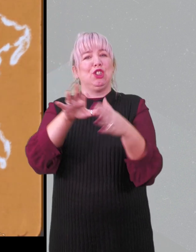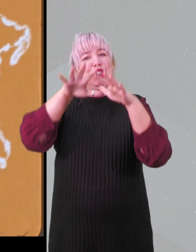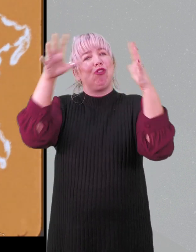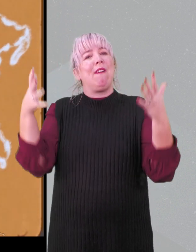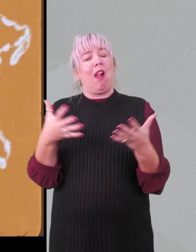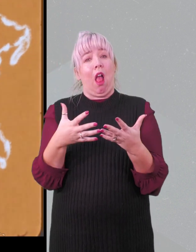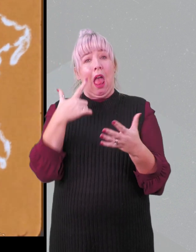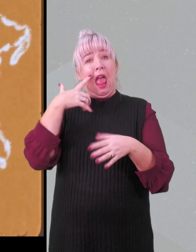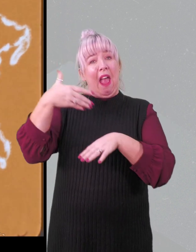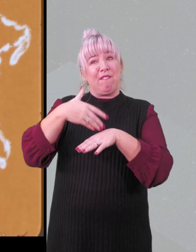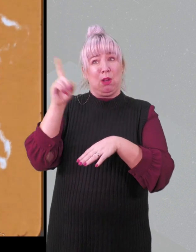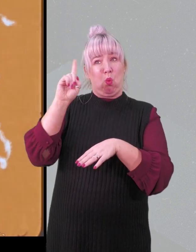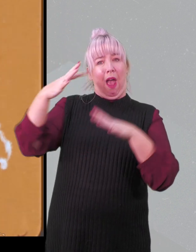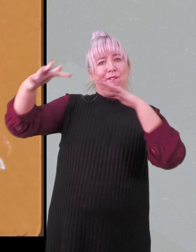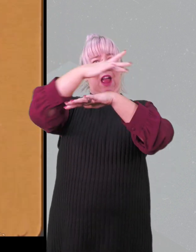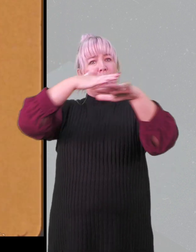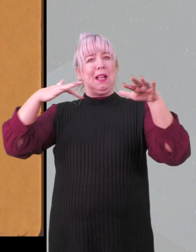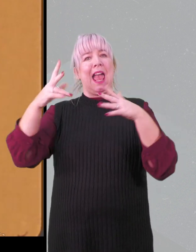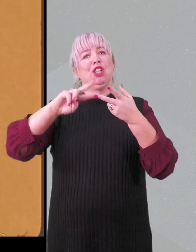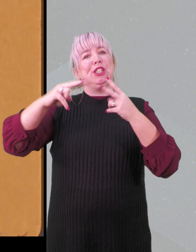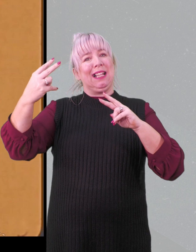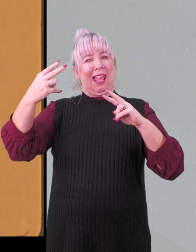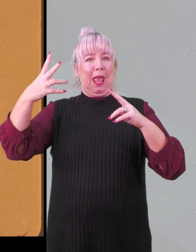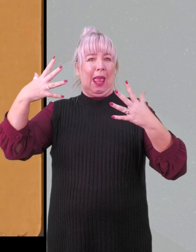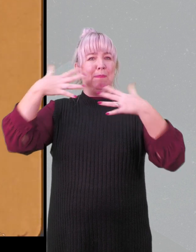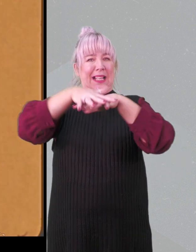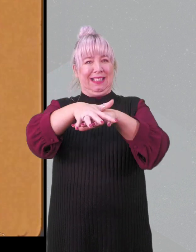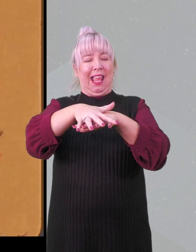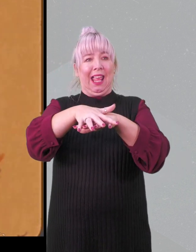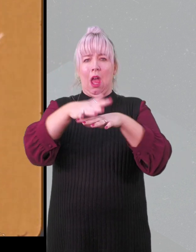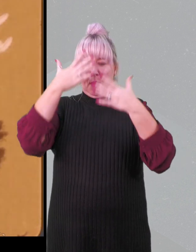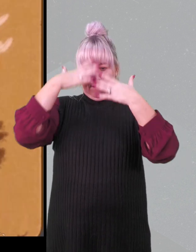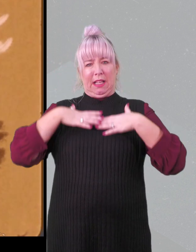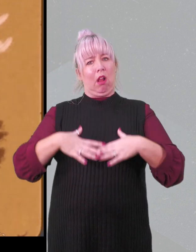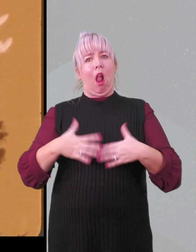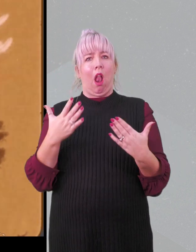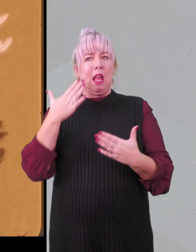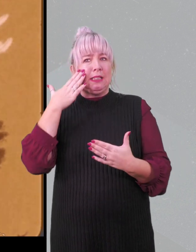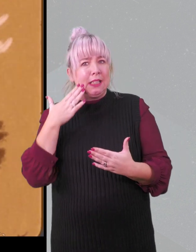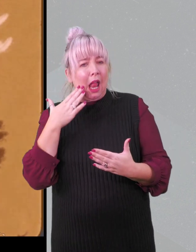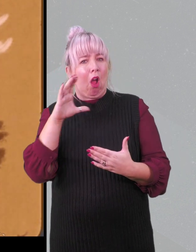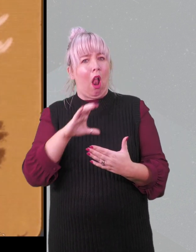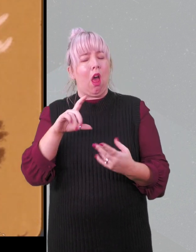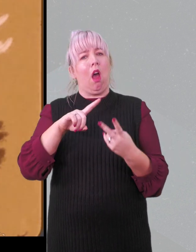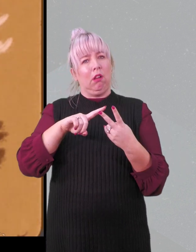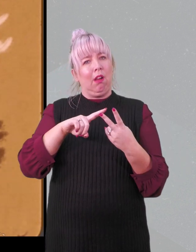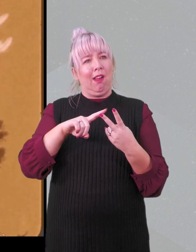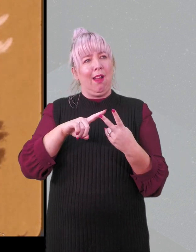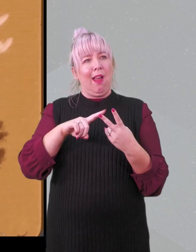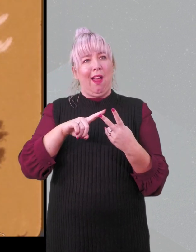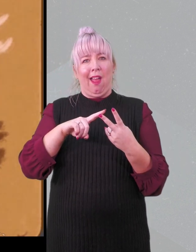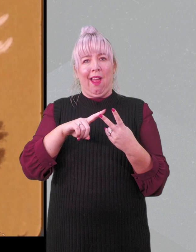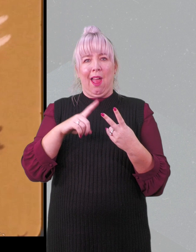by environmental interactions and genetic mixing. Variations in physical differences, like skin color, occur gradually and do